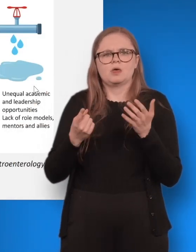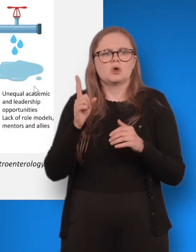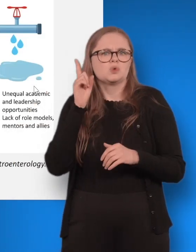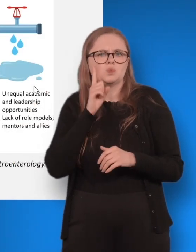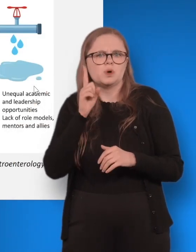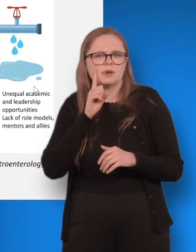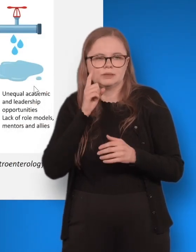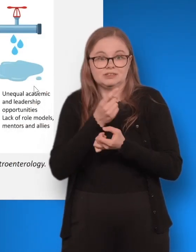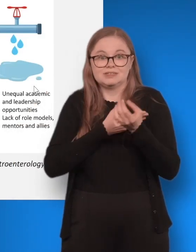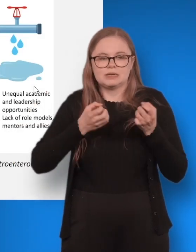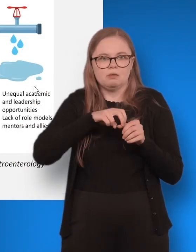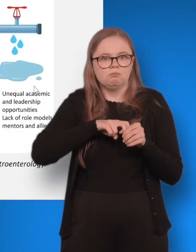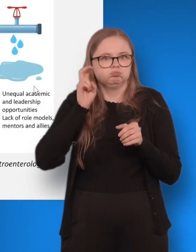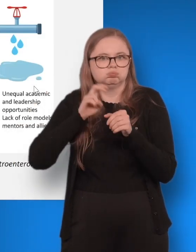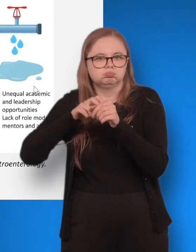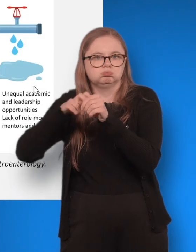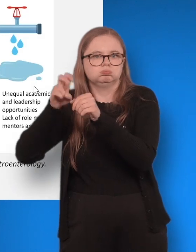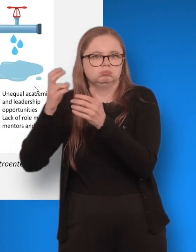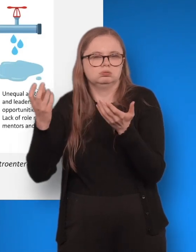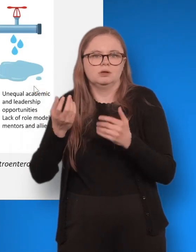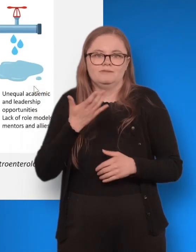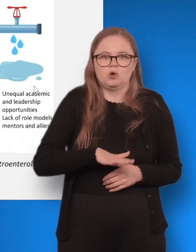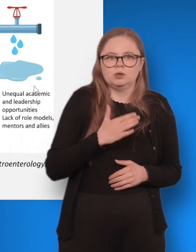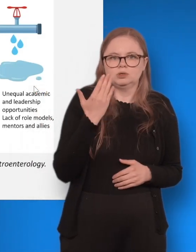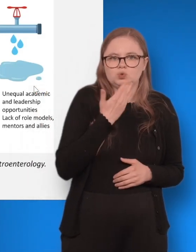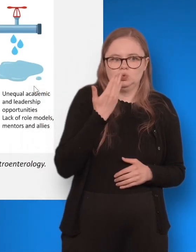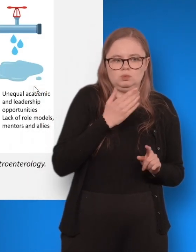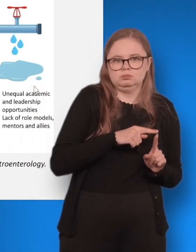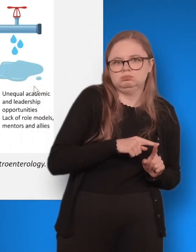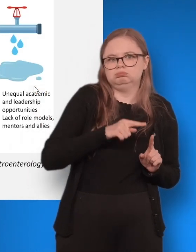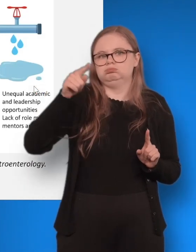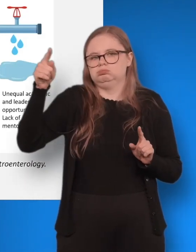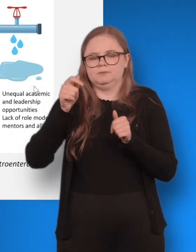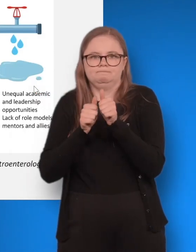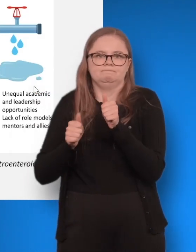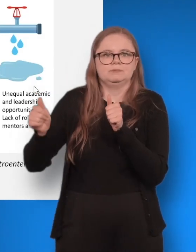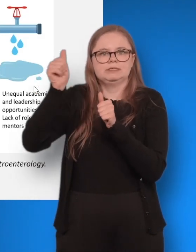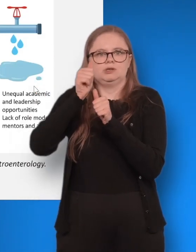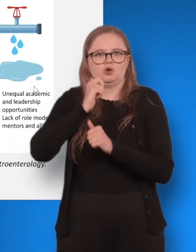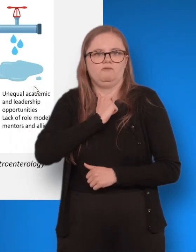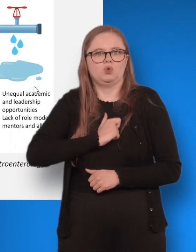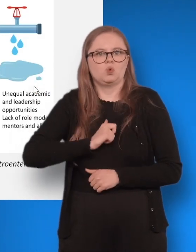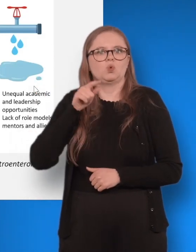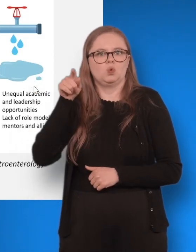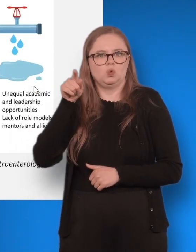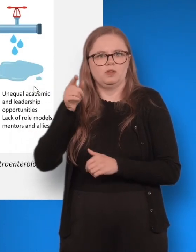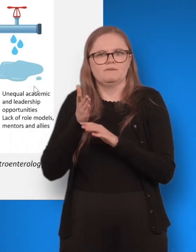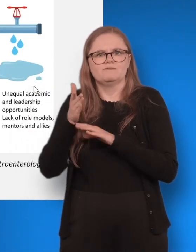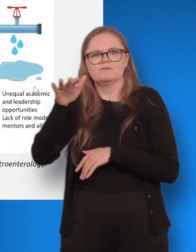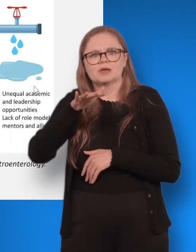STEM career progression pathway from school all the way to senior positions within the